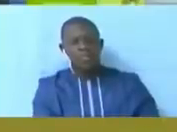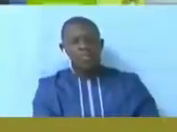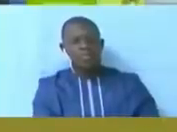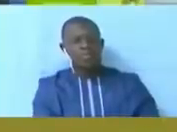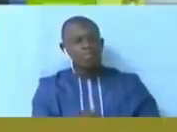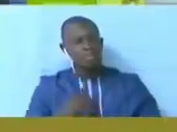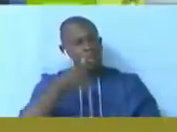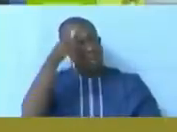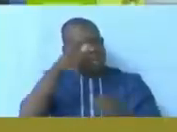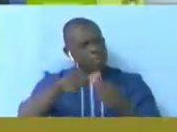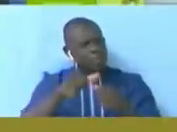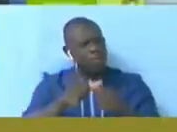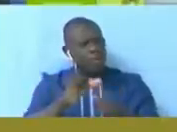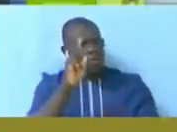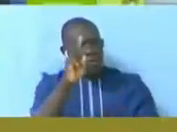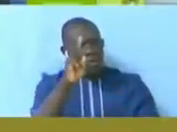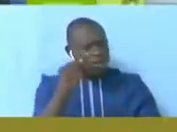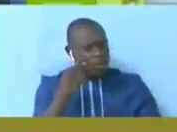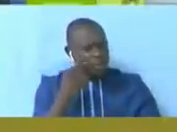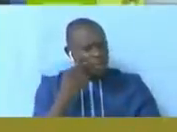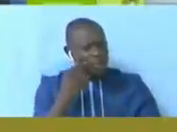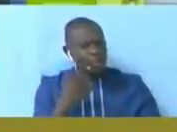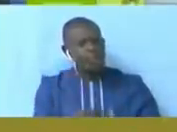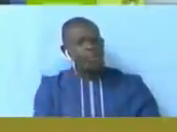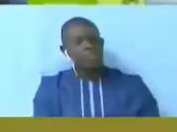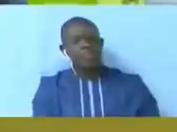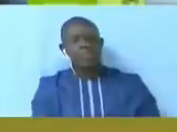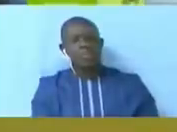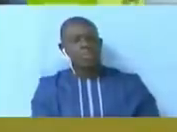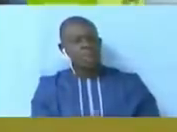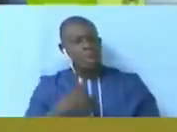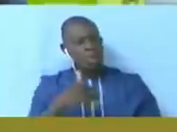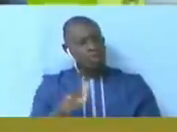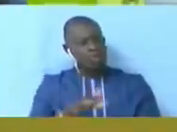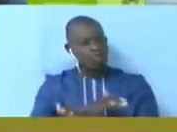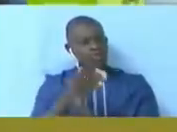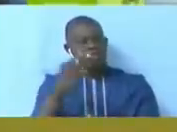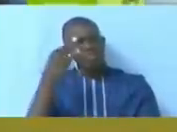I remember one day, I was in